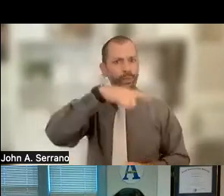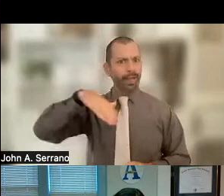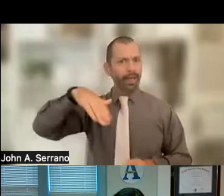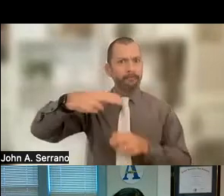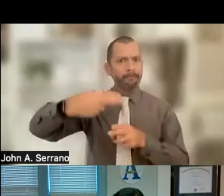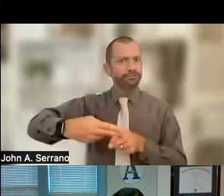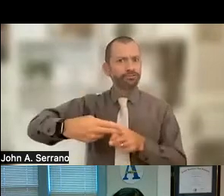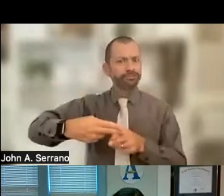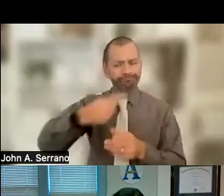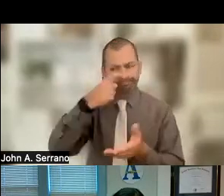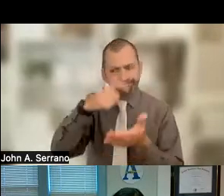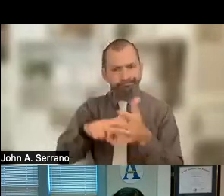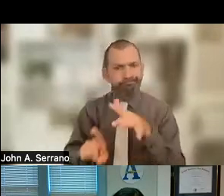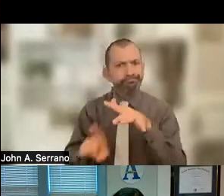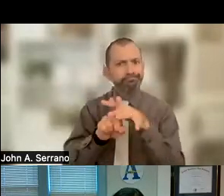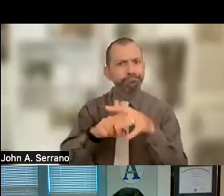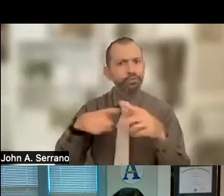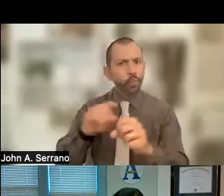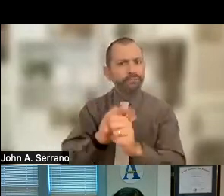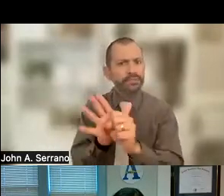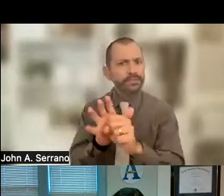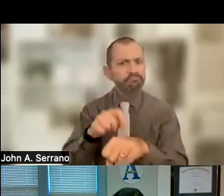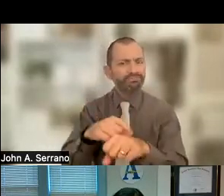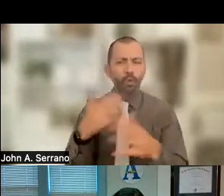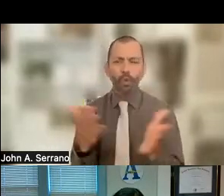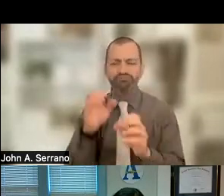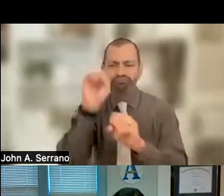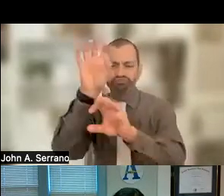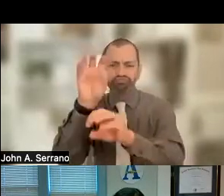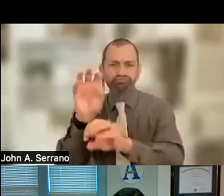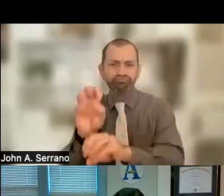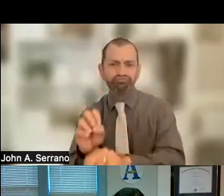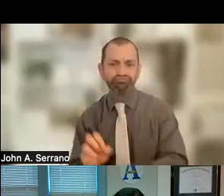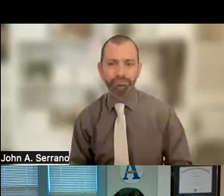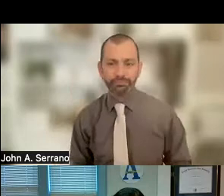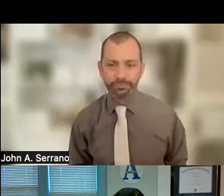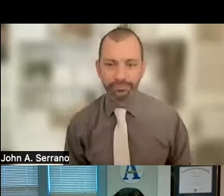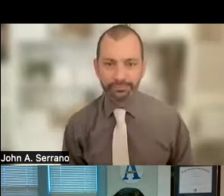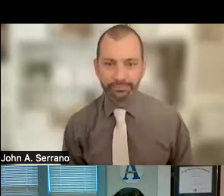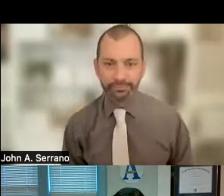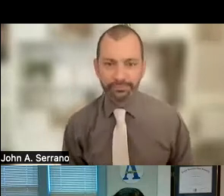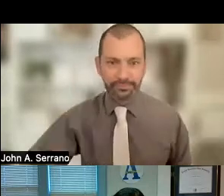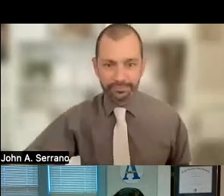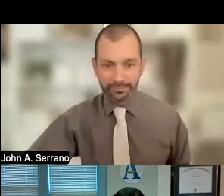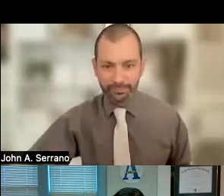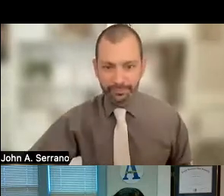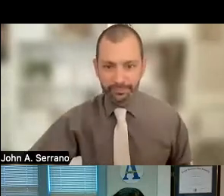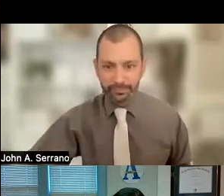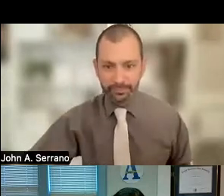you. Think about things we have not mentioned yet, but that you've been facing since COVID, and add those in